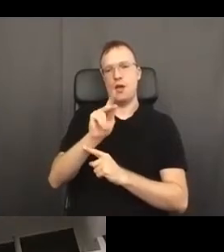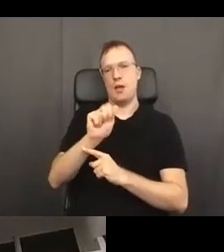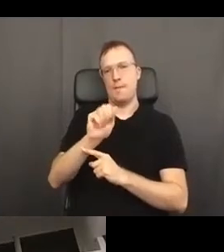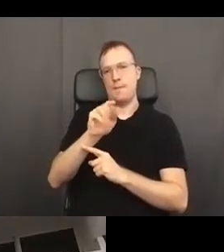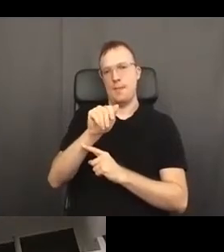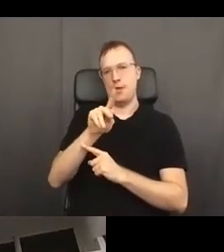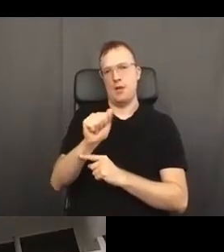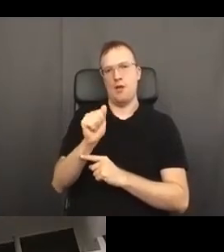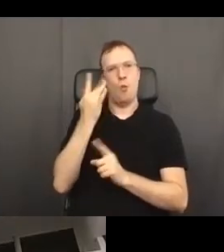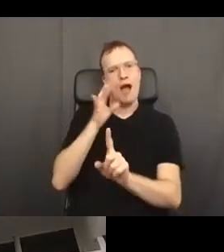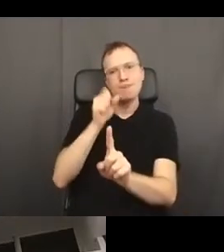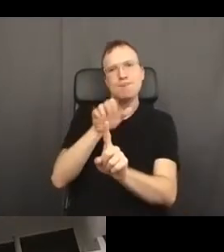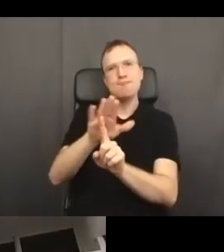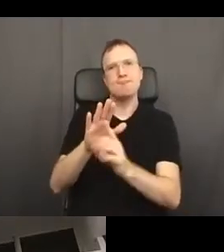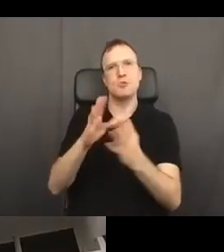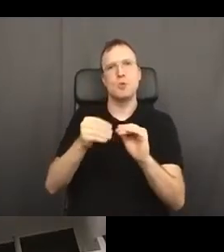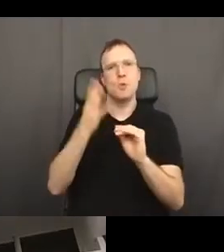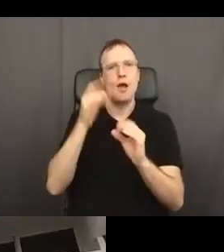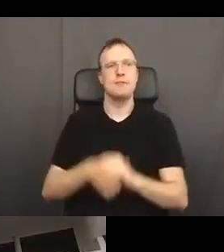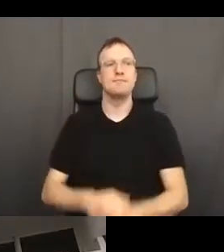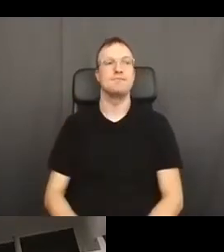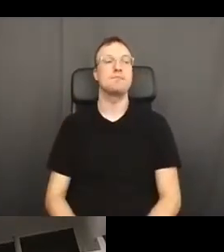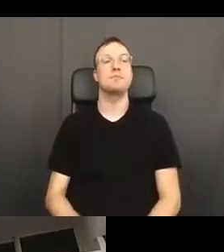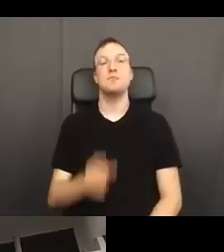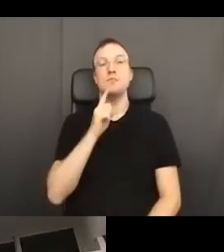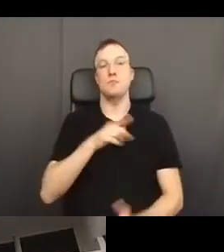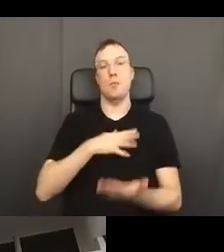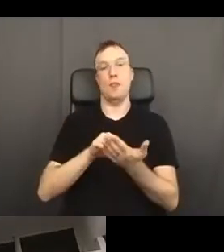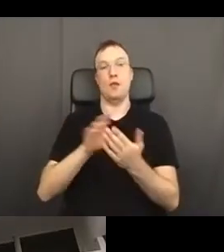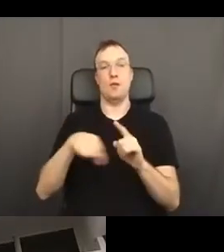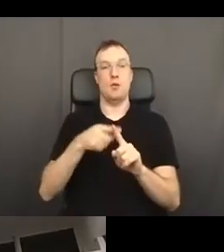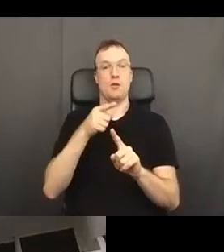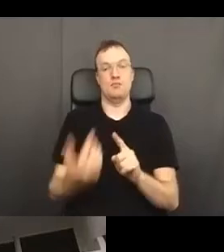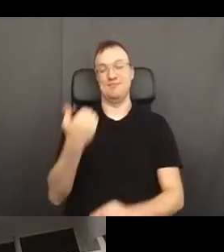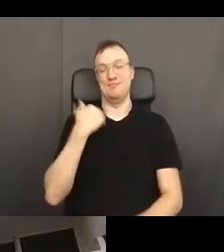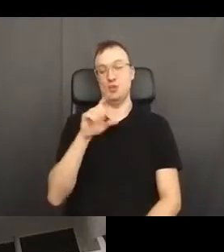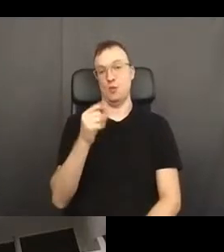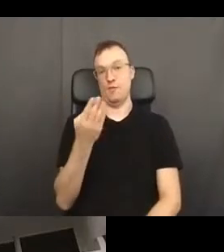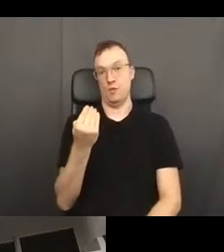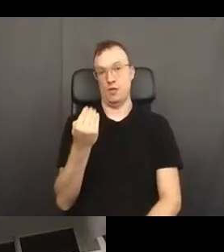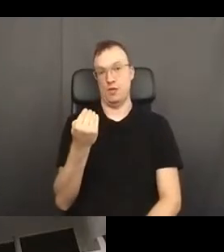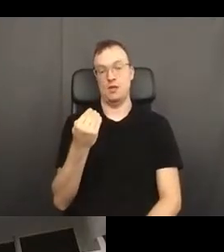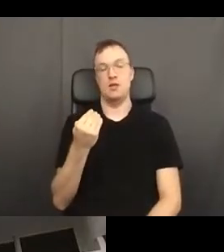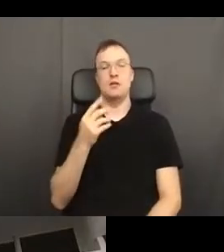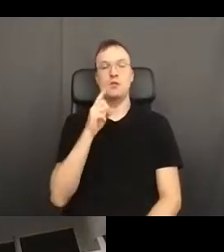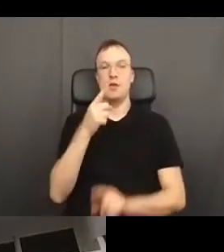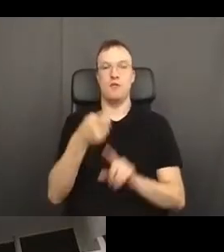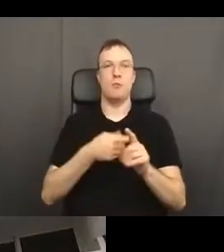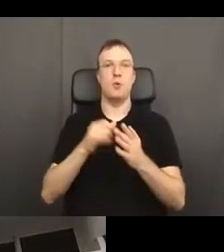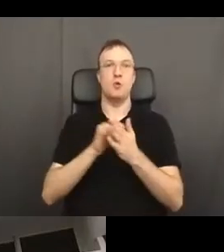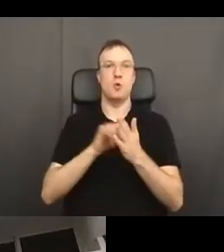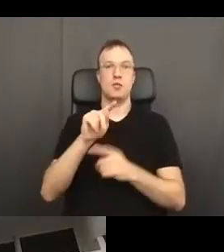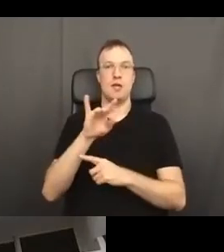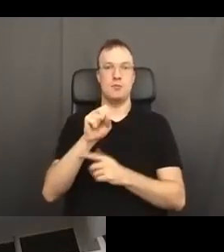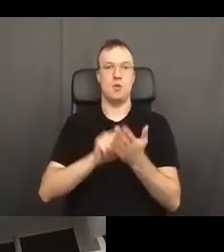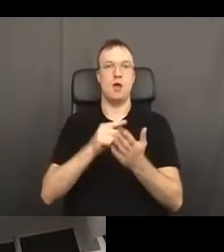story? So I learned about him in 2014. It was from New York Times. So I live in